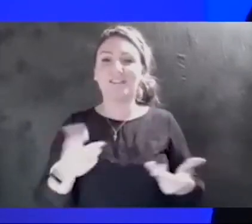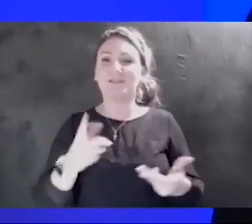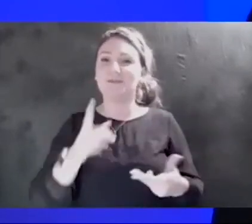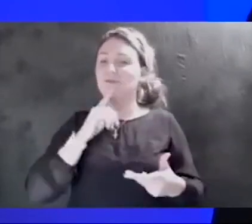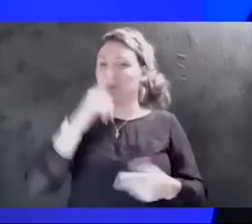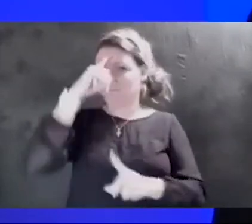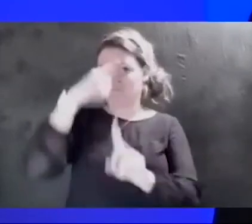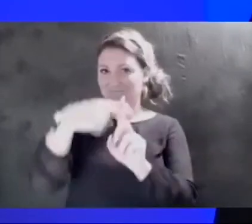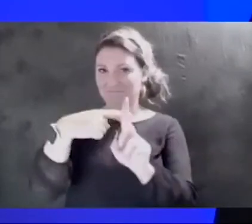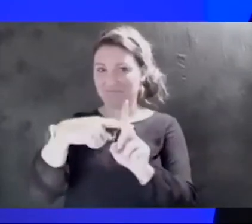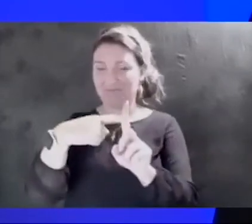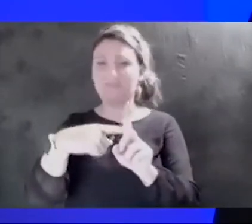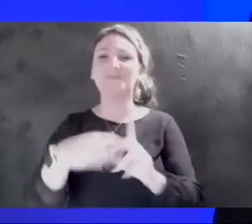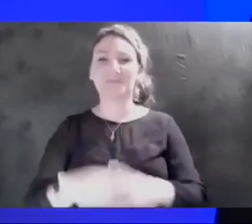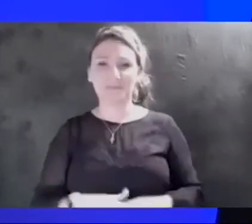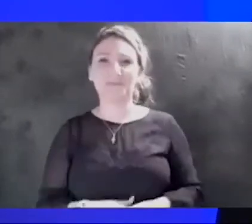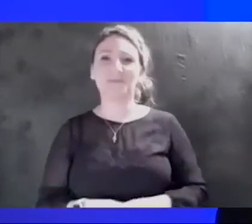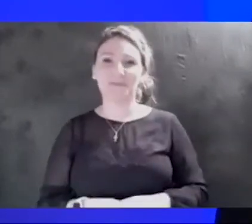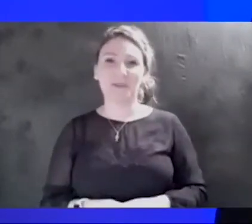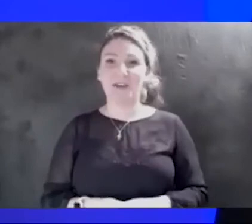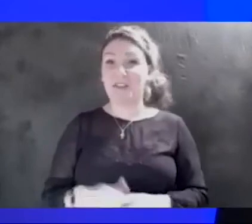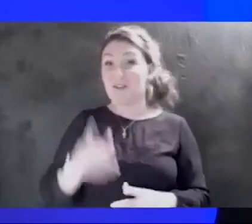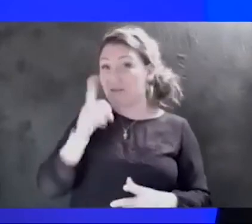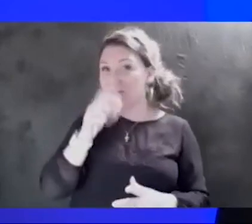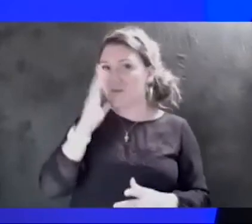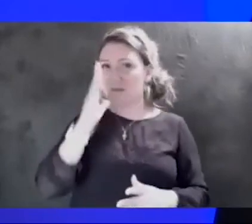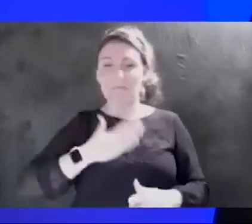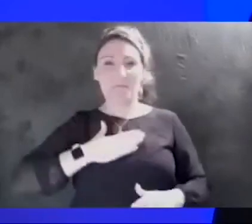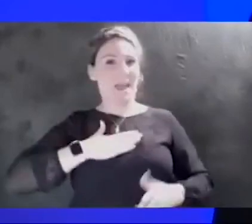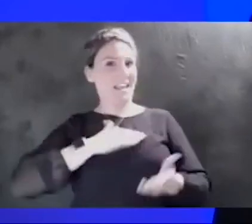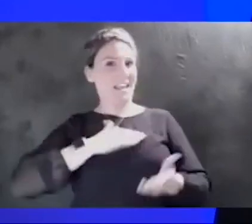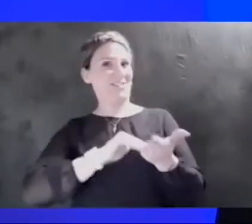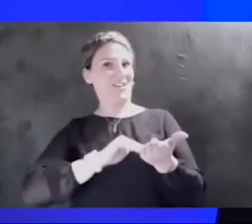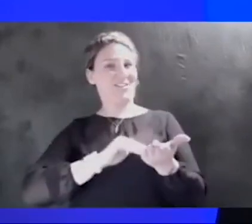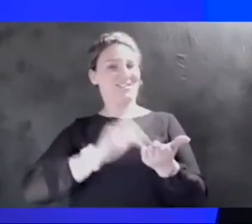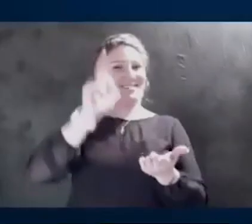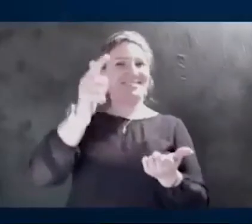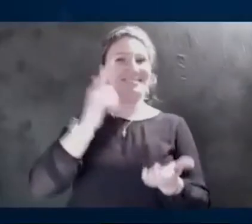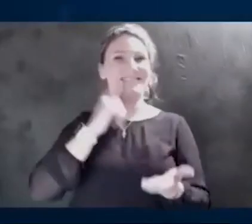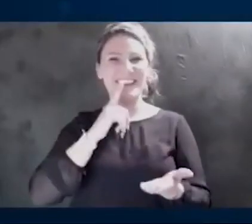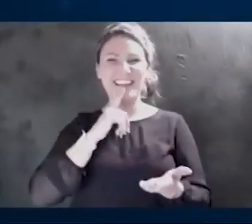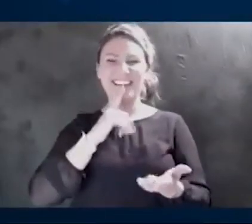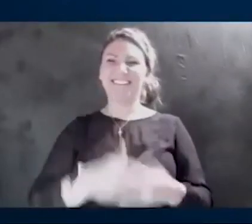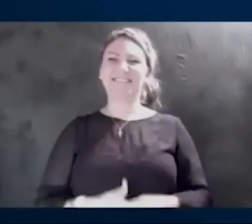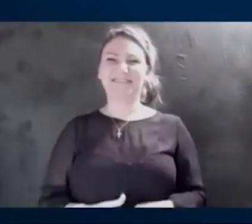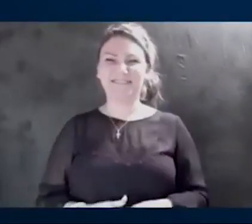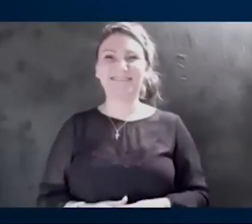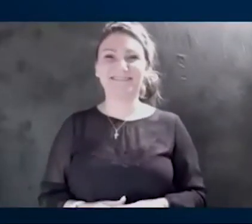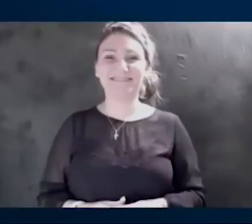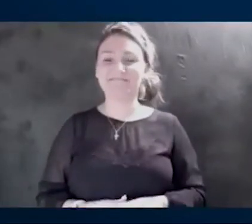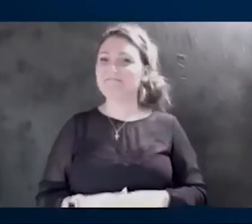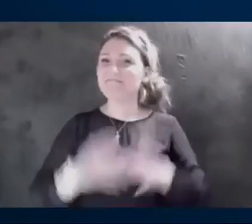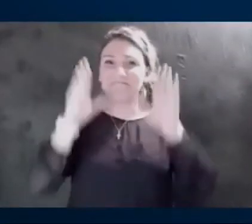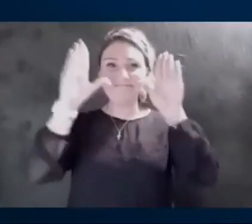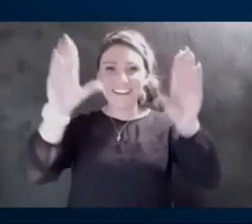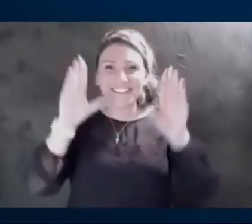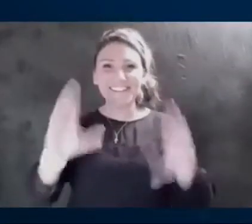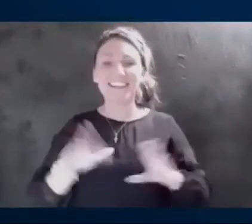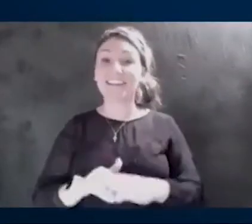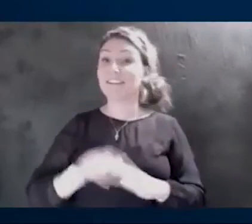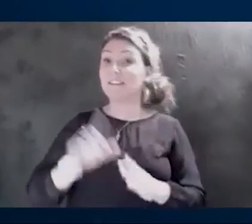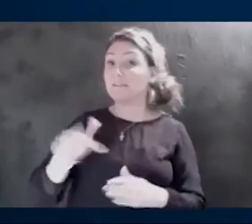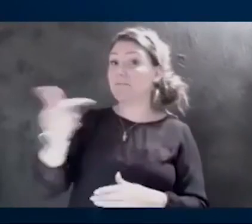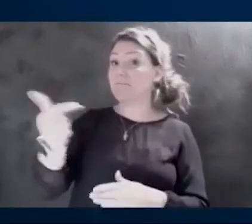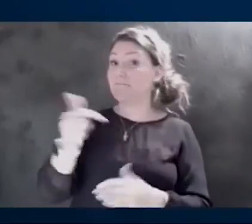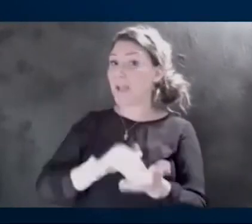about who's going to be my doctor as the years go on. Outstanding. Dr. Bob. Well,